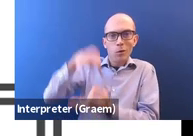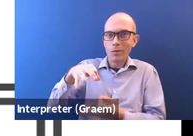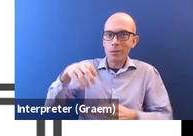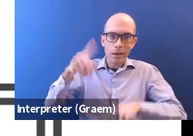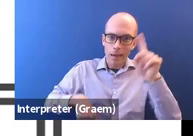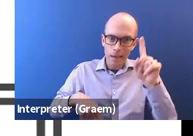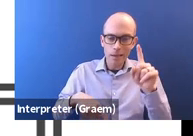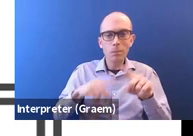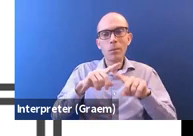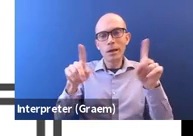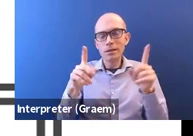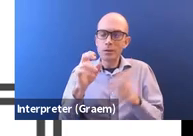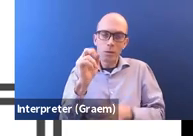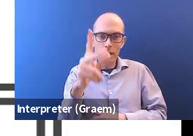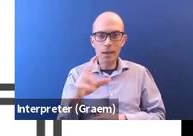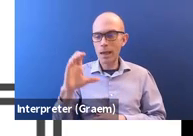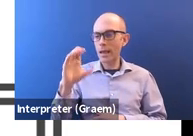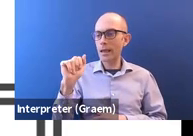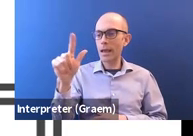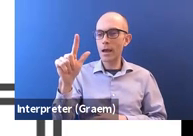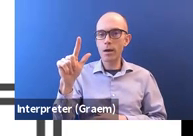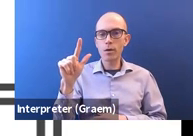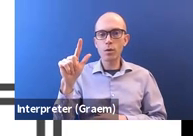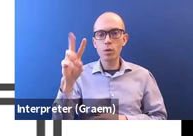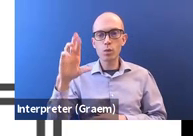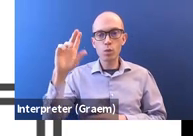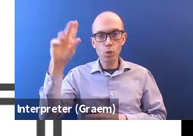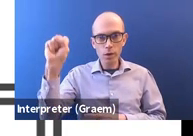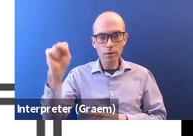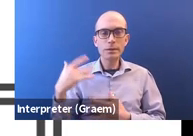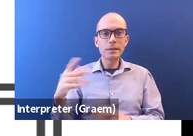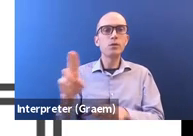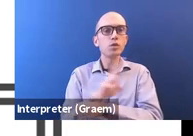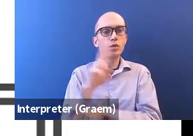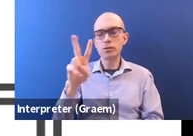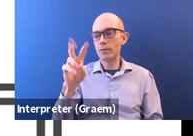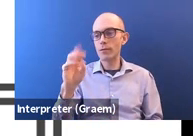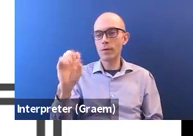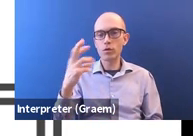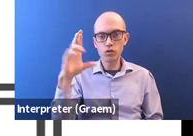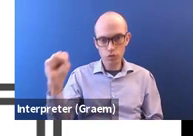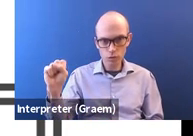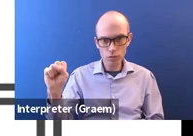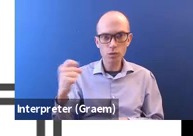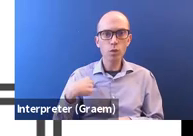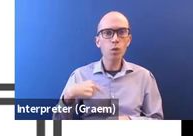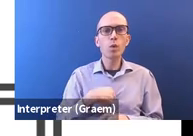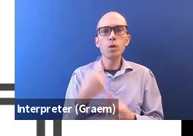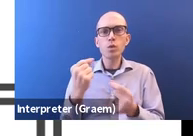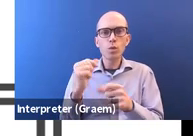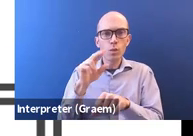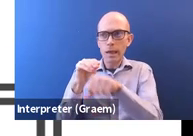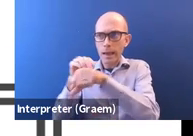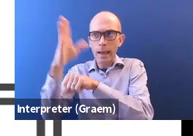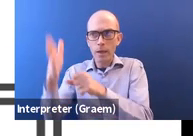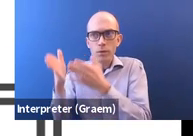CalWORKS probably being the biggest user of vouchers on the campus. And what we do here is we work with the counselors over at CalWORKS. They